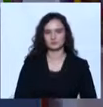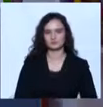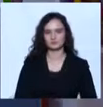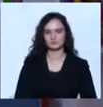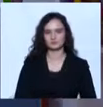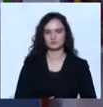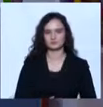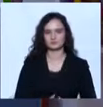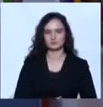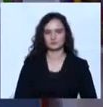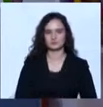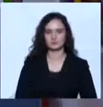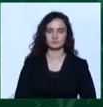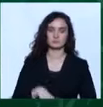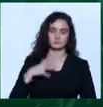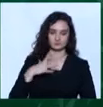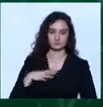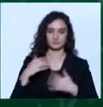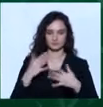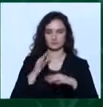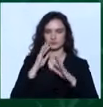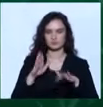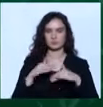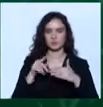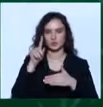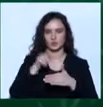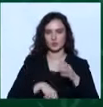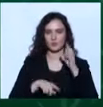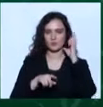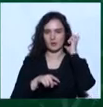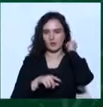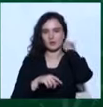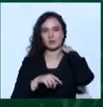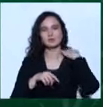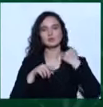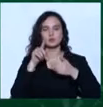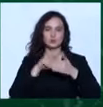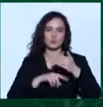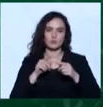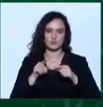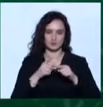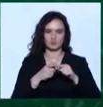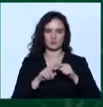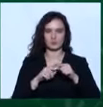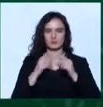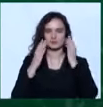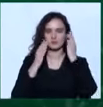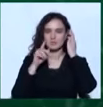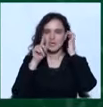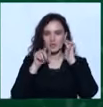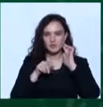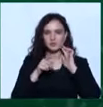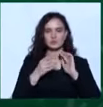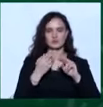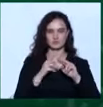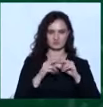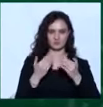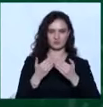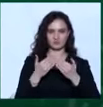after patience, we have the word trust. And trust is a firm belief in the